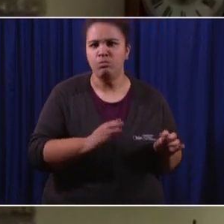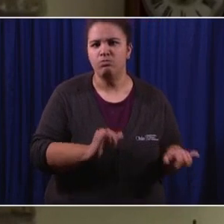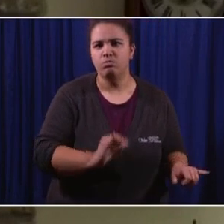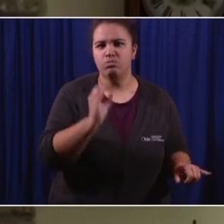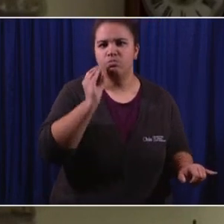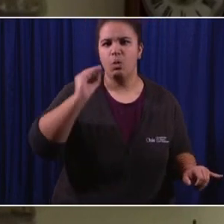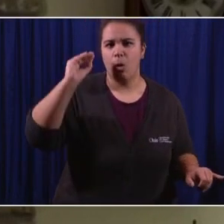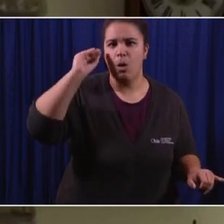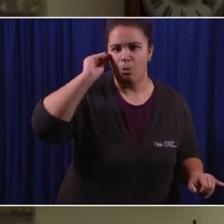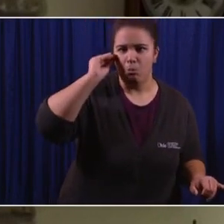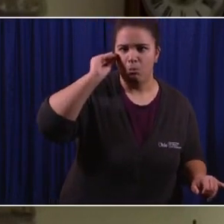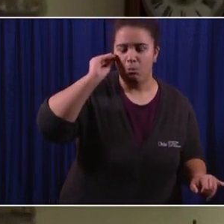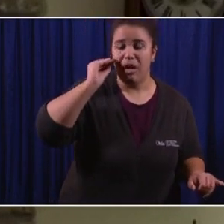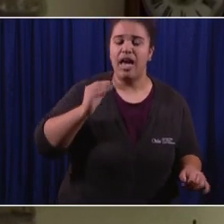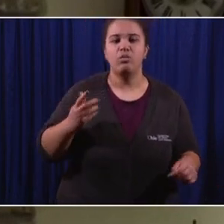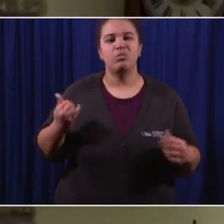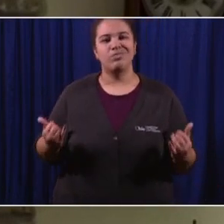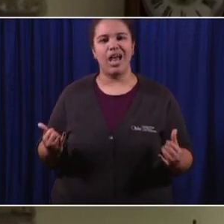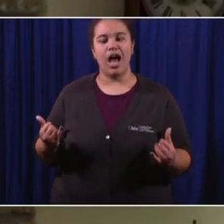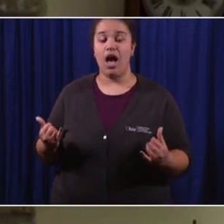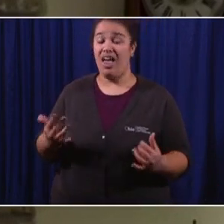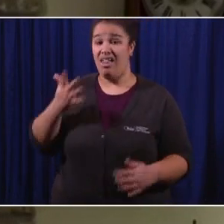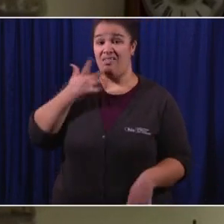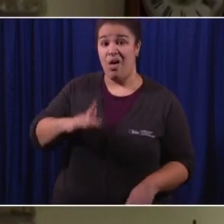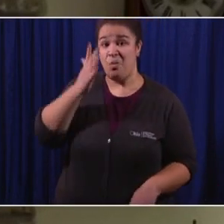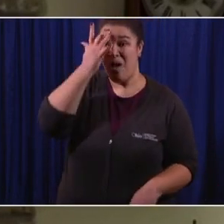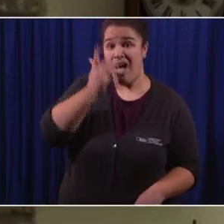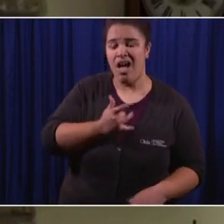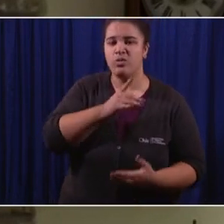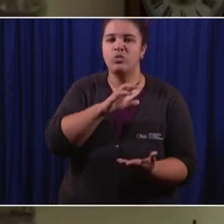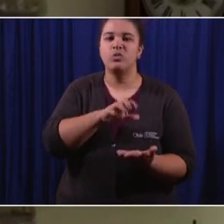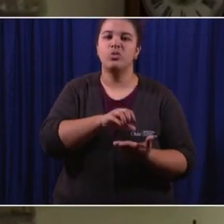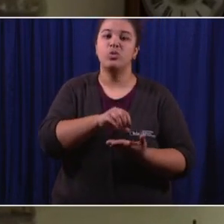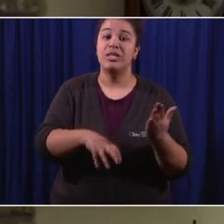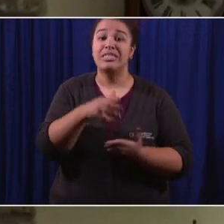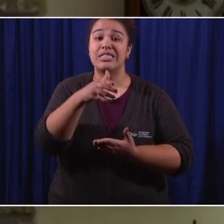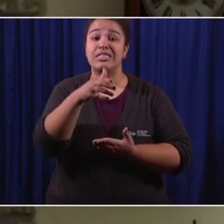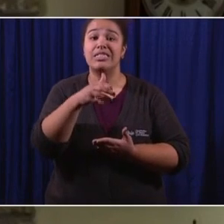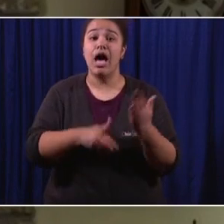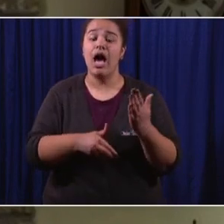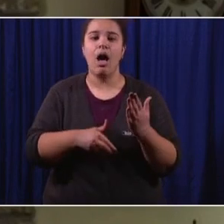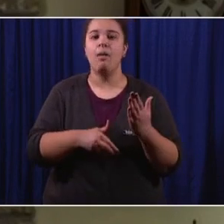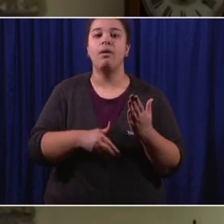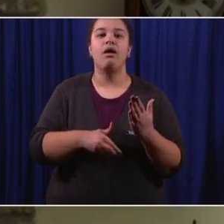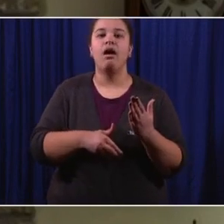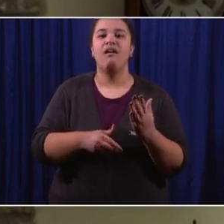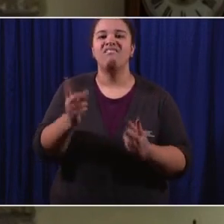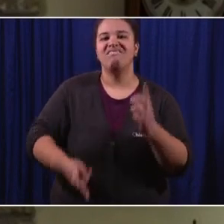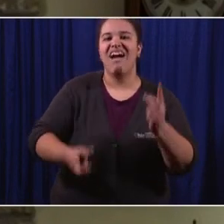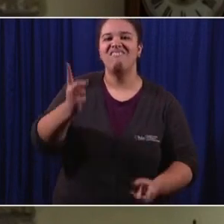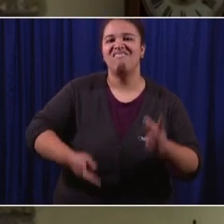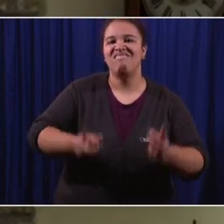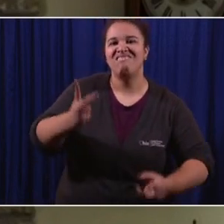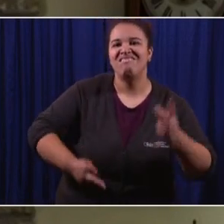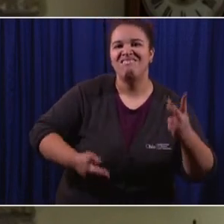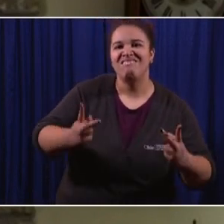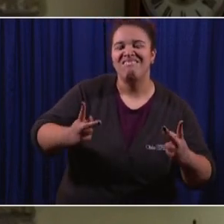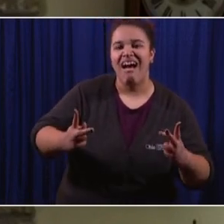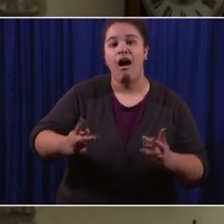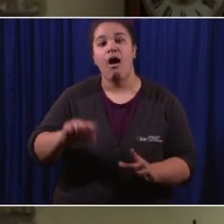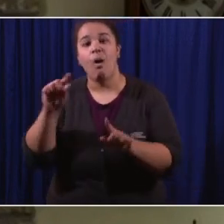switch a little easier back and forth. And you know, hybrid means a lot of different things to a lot of different schools, but